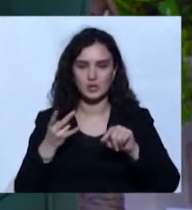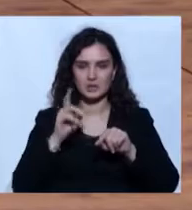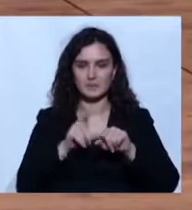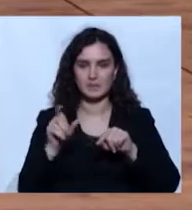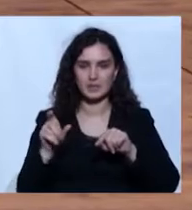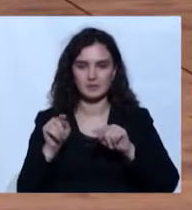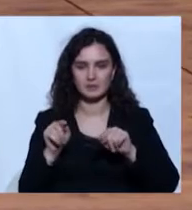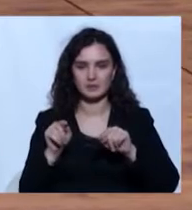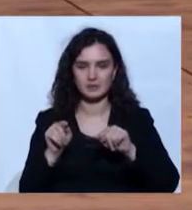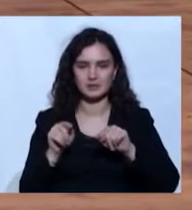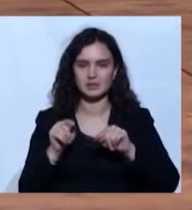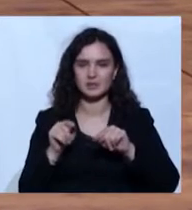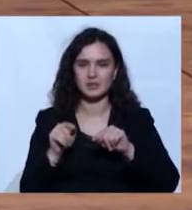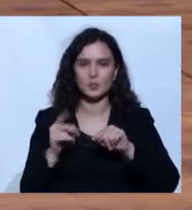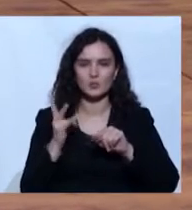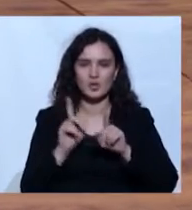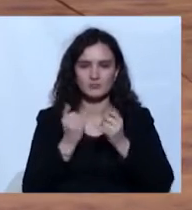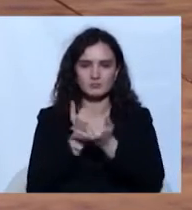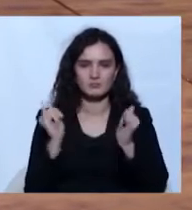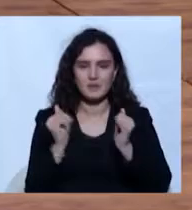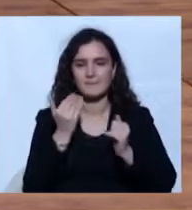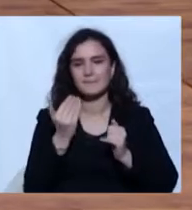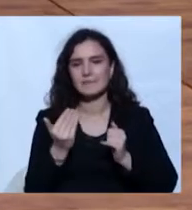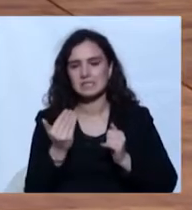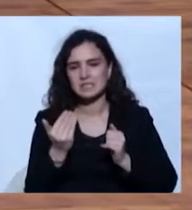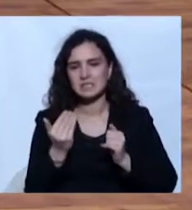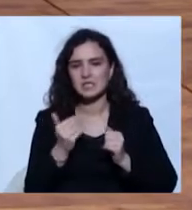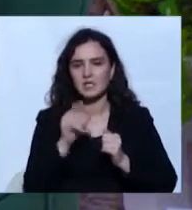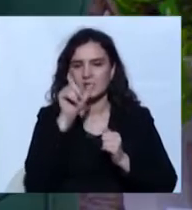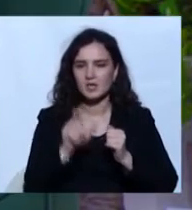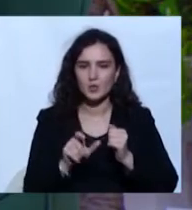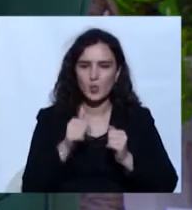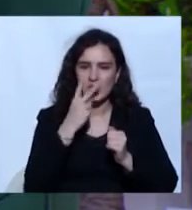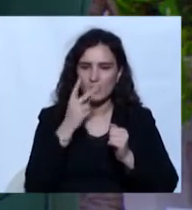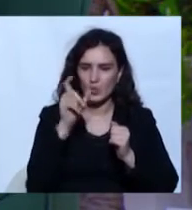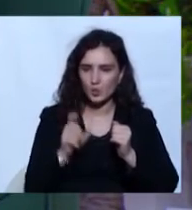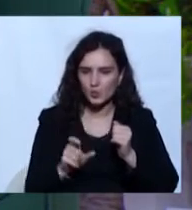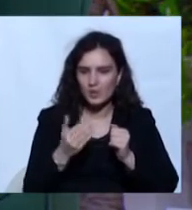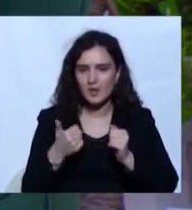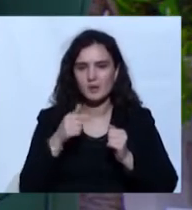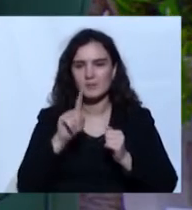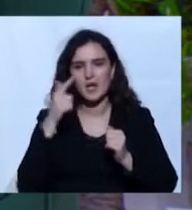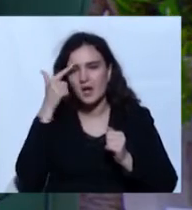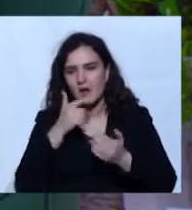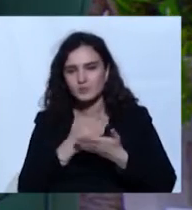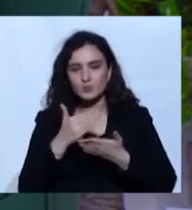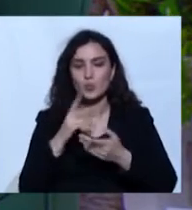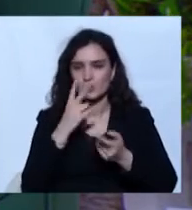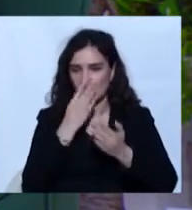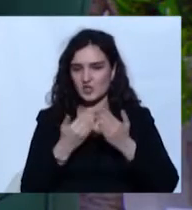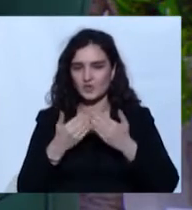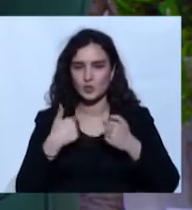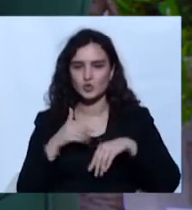should treat people, no matter their background or their appearance, their identity, we should treat them and show